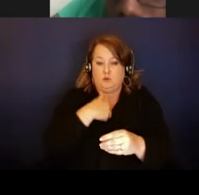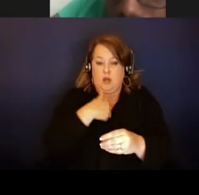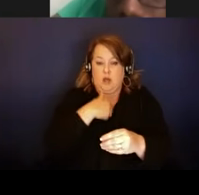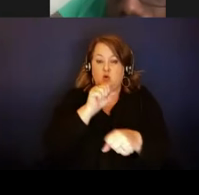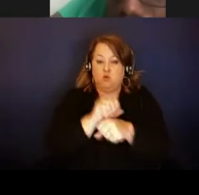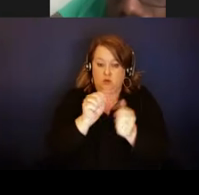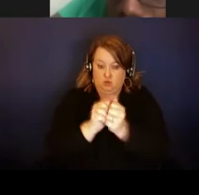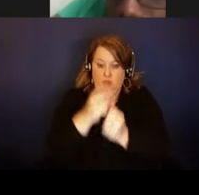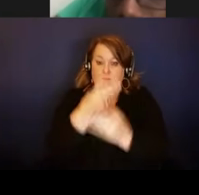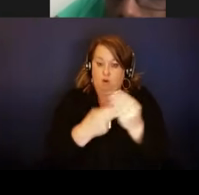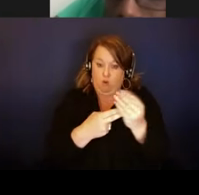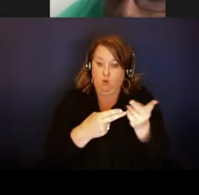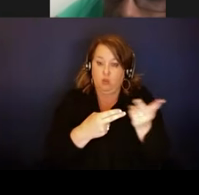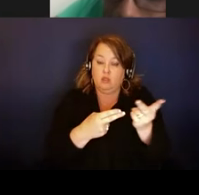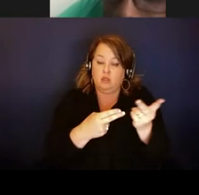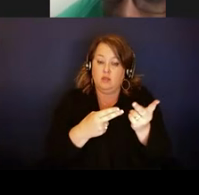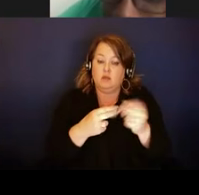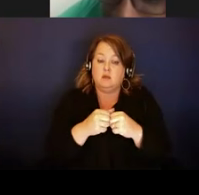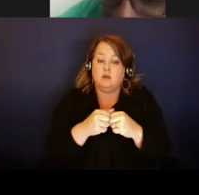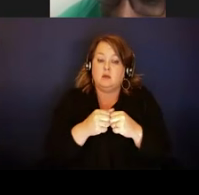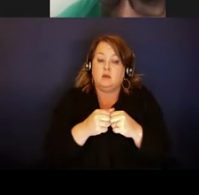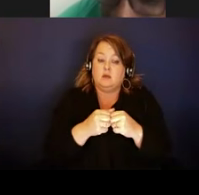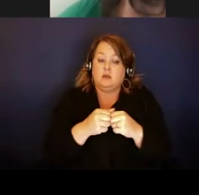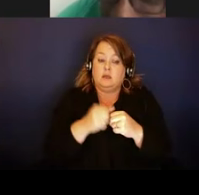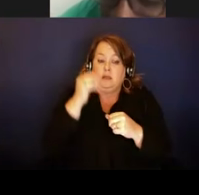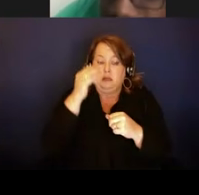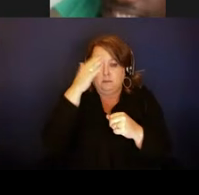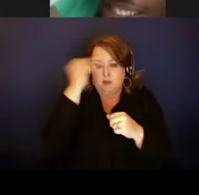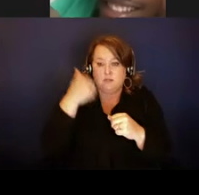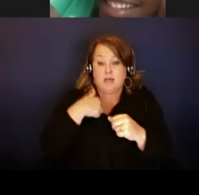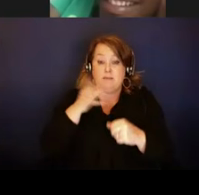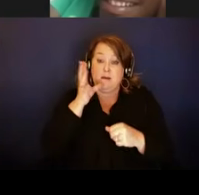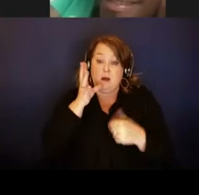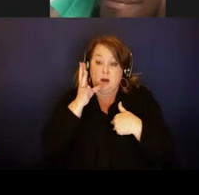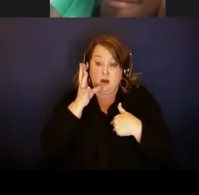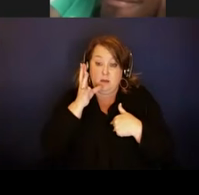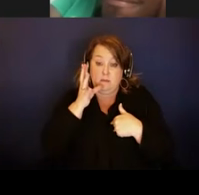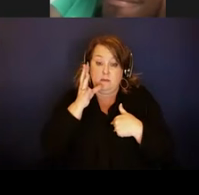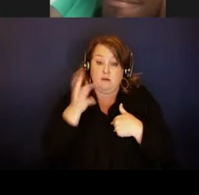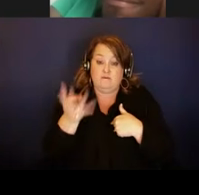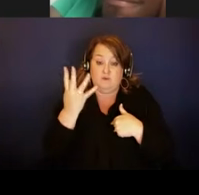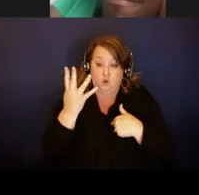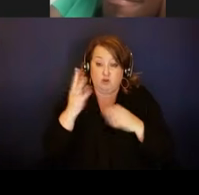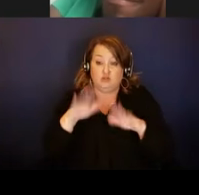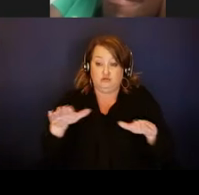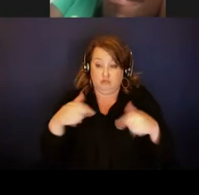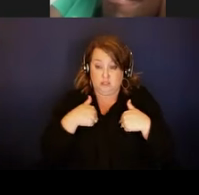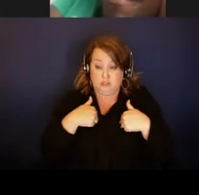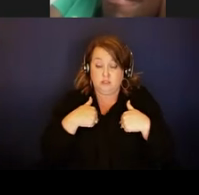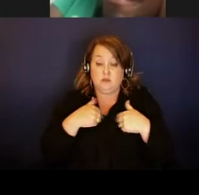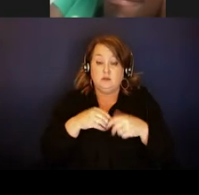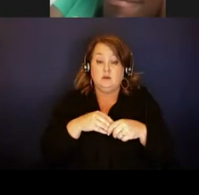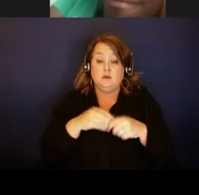both of those things. And then because I am a mom of 4 children